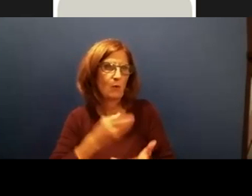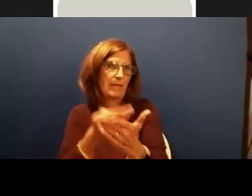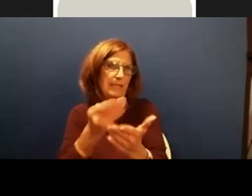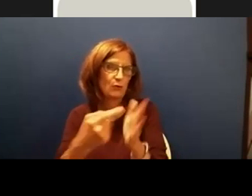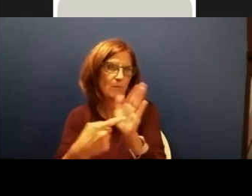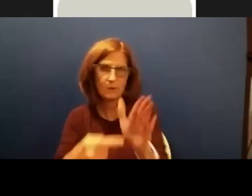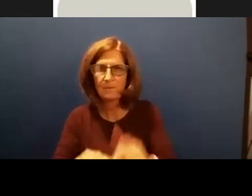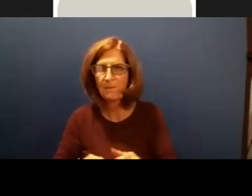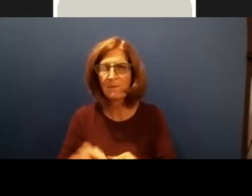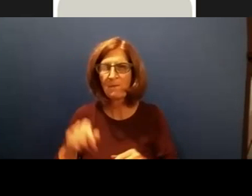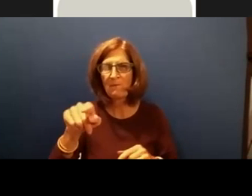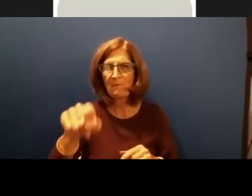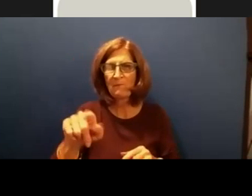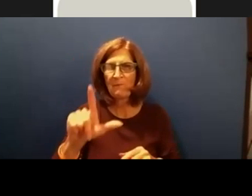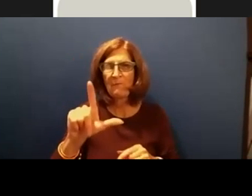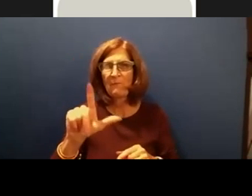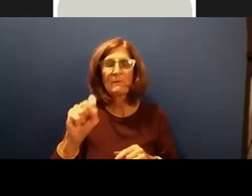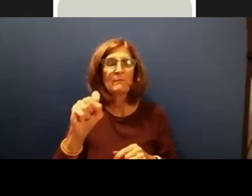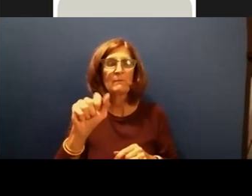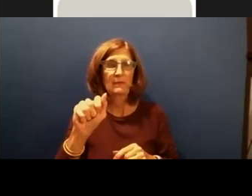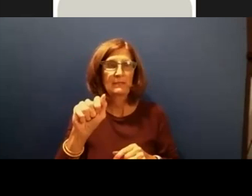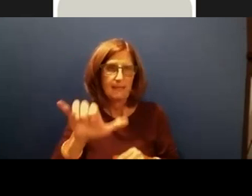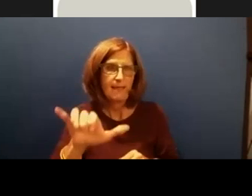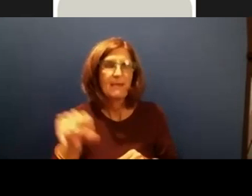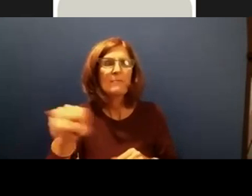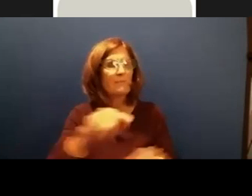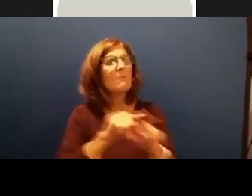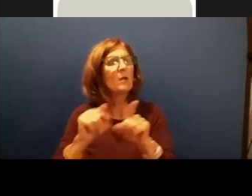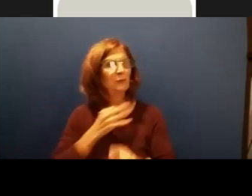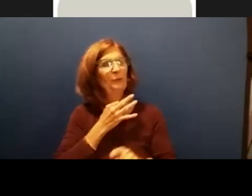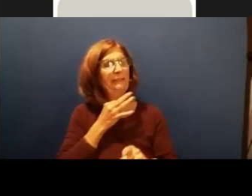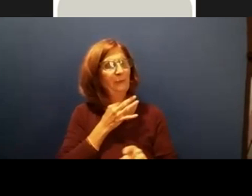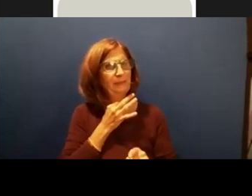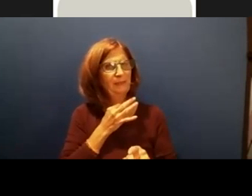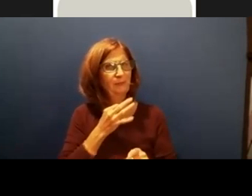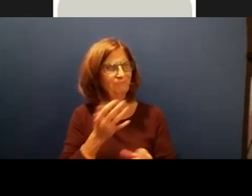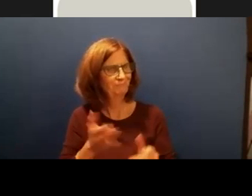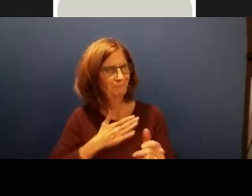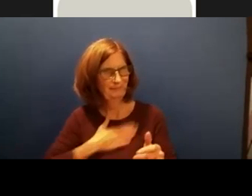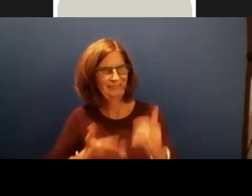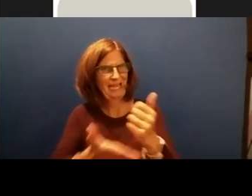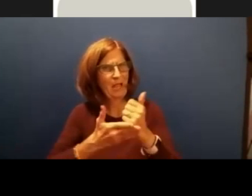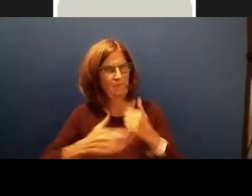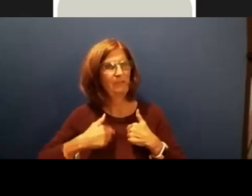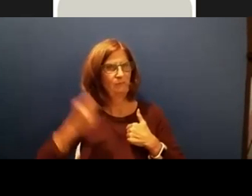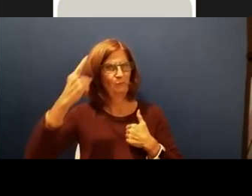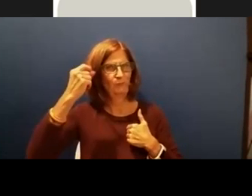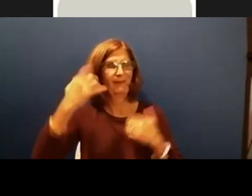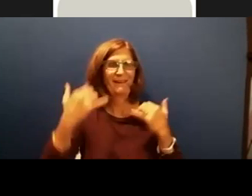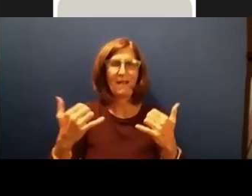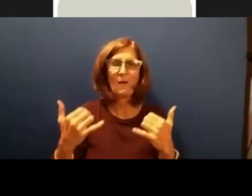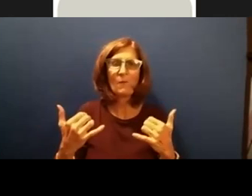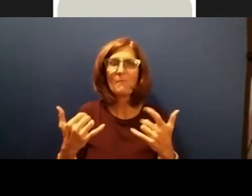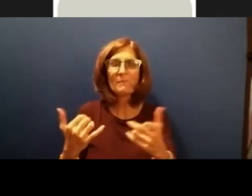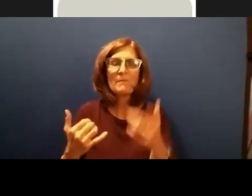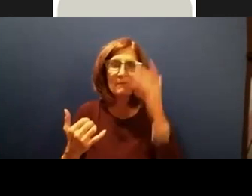Yeah, I would also be curious, just to understand a little bit more. And I understand some of your concerns, Adelaide, but